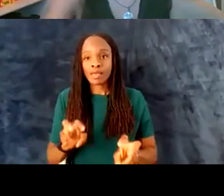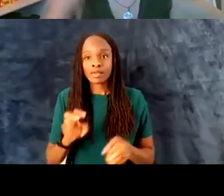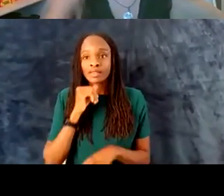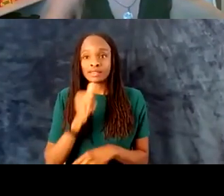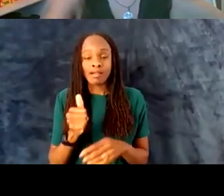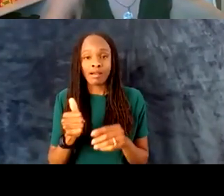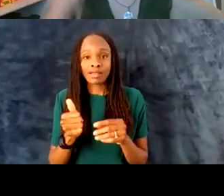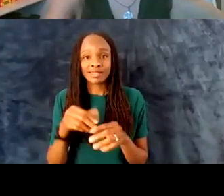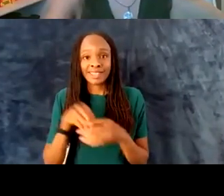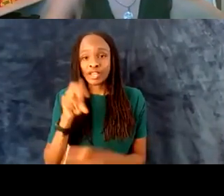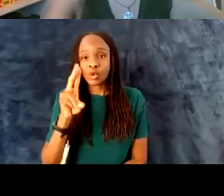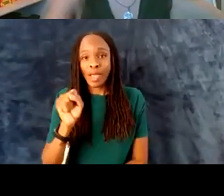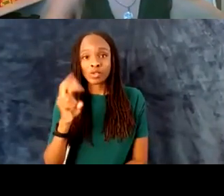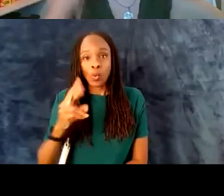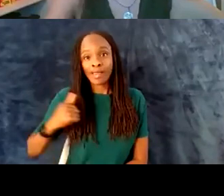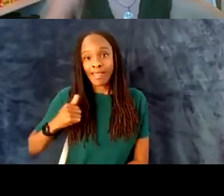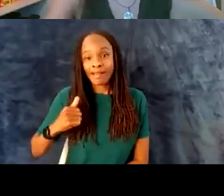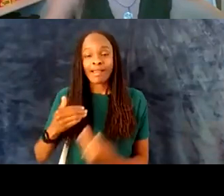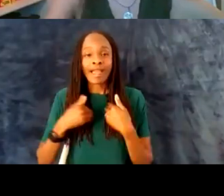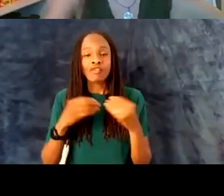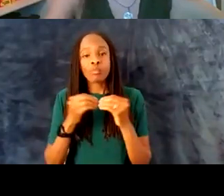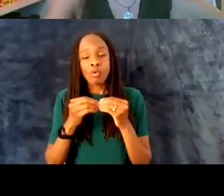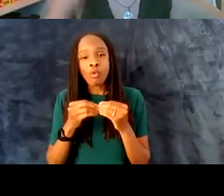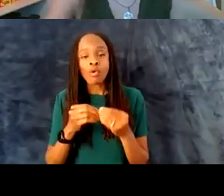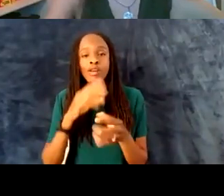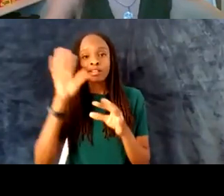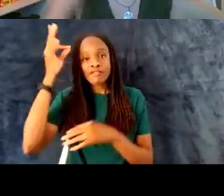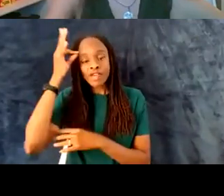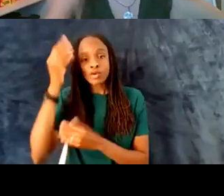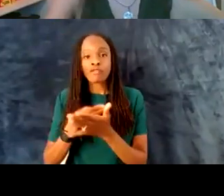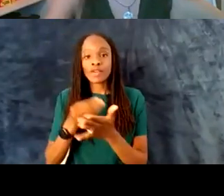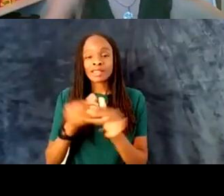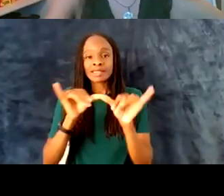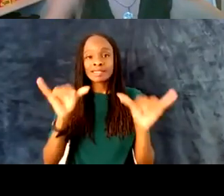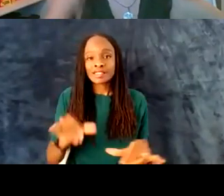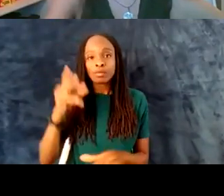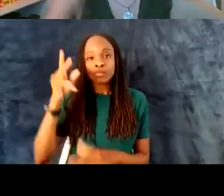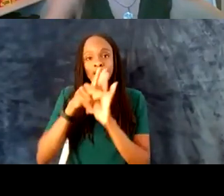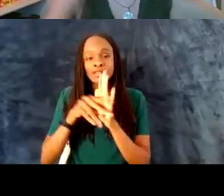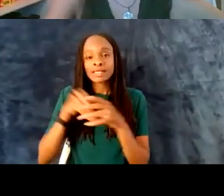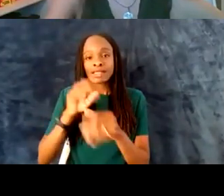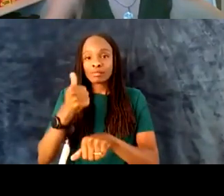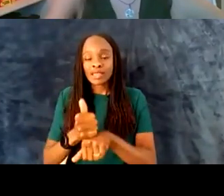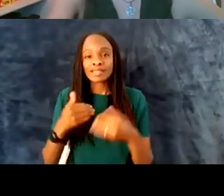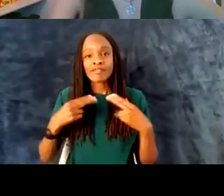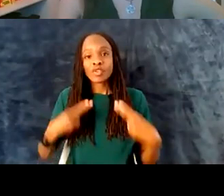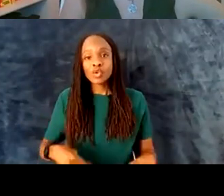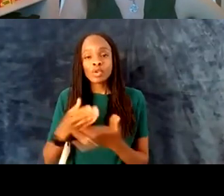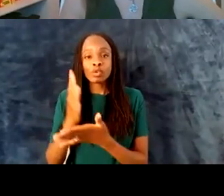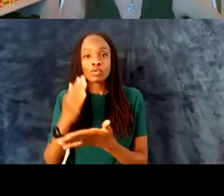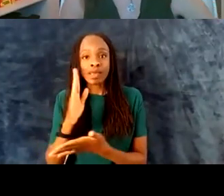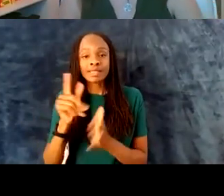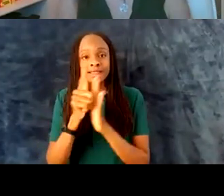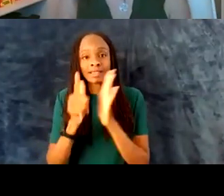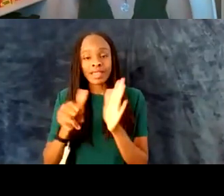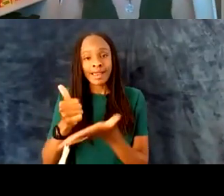and not in Canada either. We have more federal funding systems and policies in place. We have human rights legislation that helps us do the work.